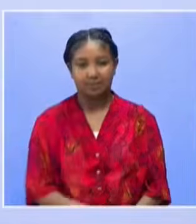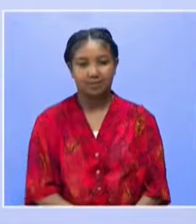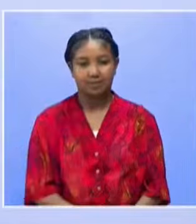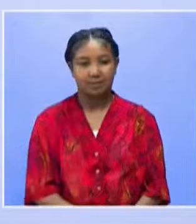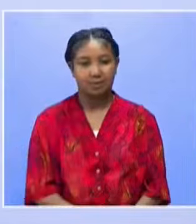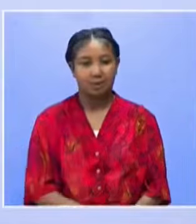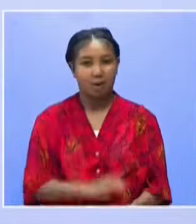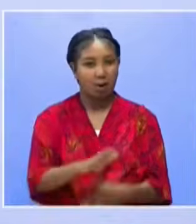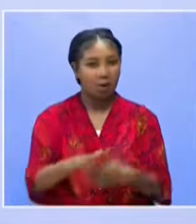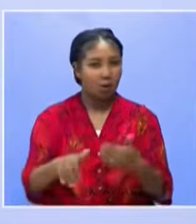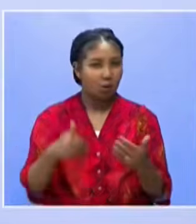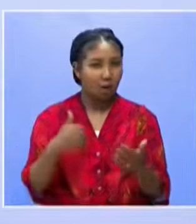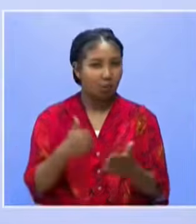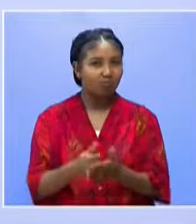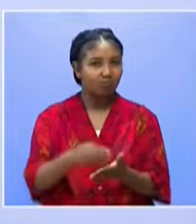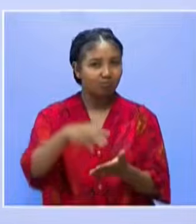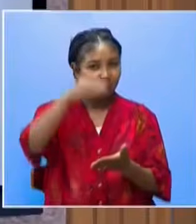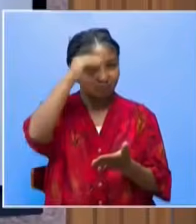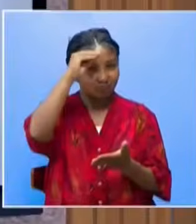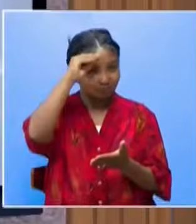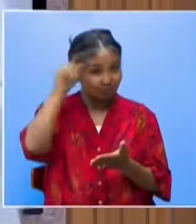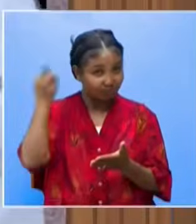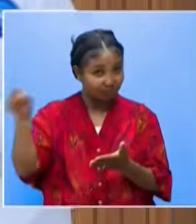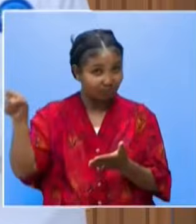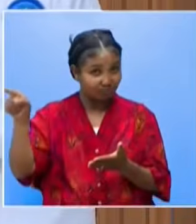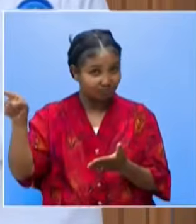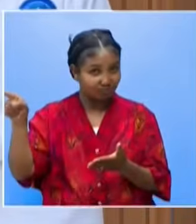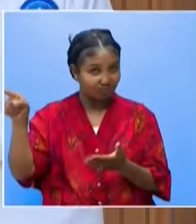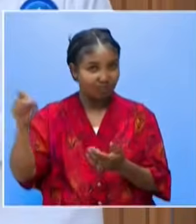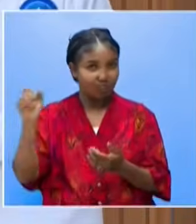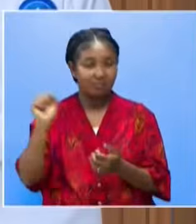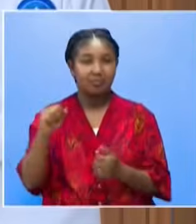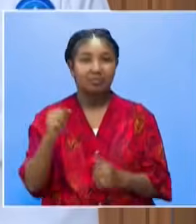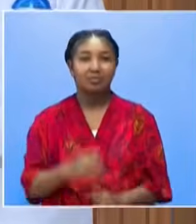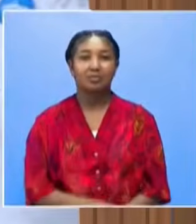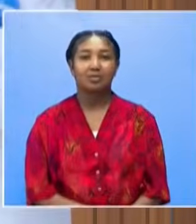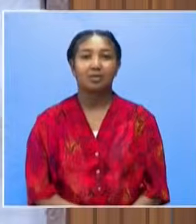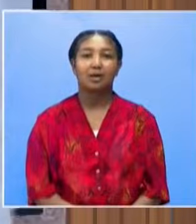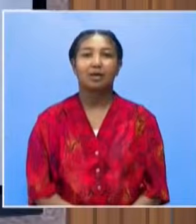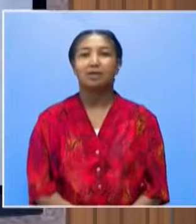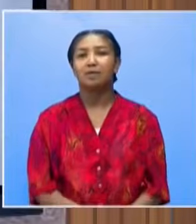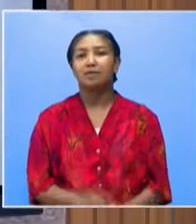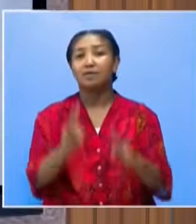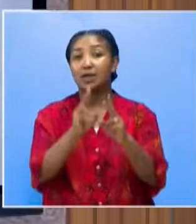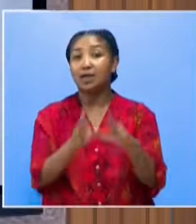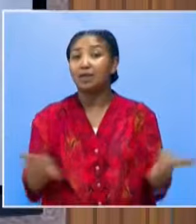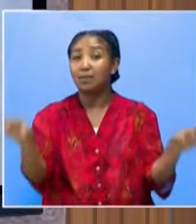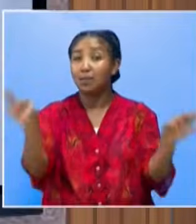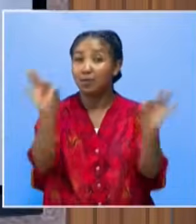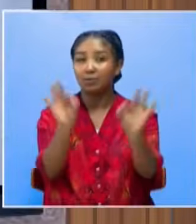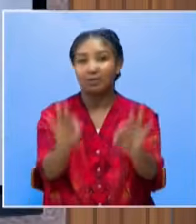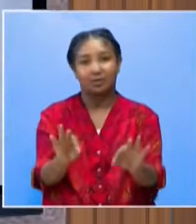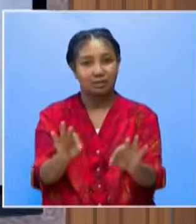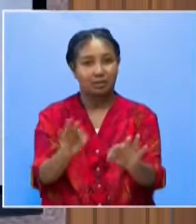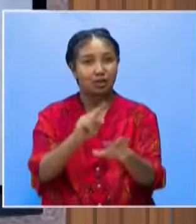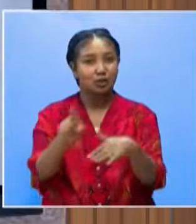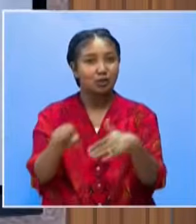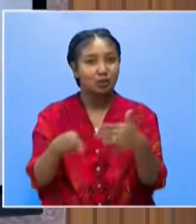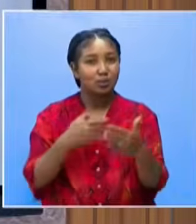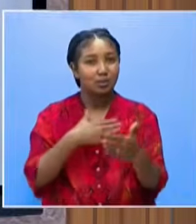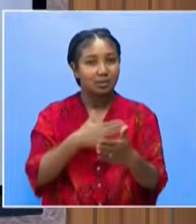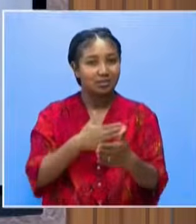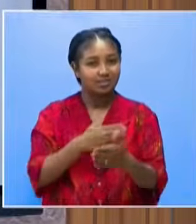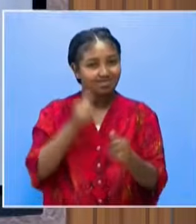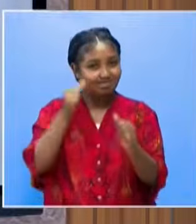I hope you have some information about this concept. As very important point. So please pay